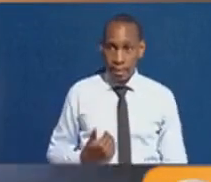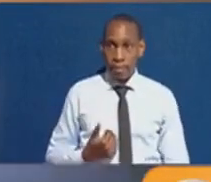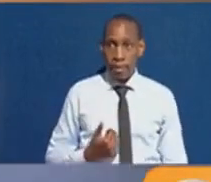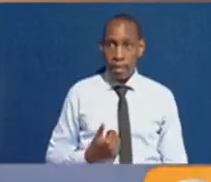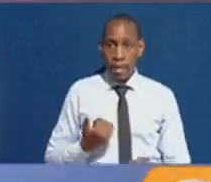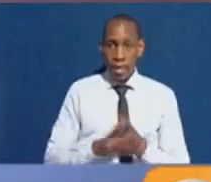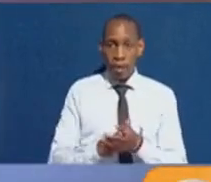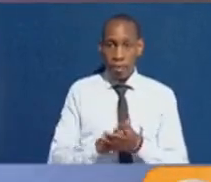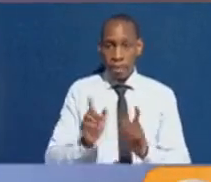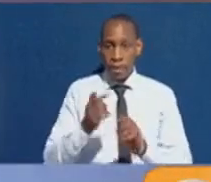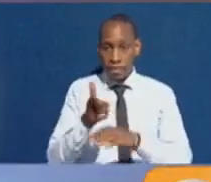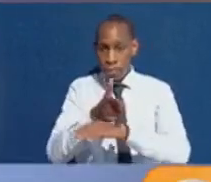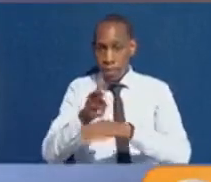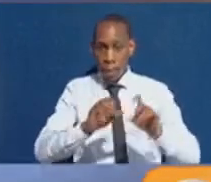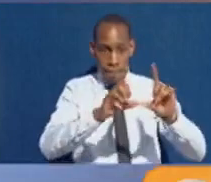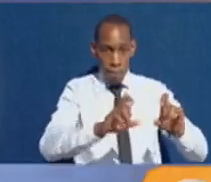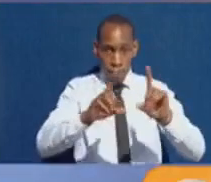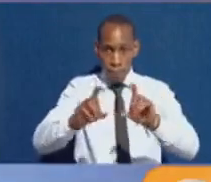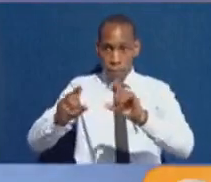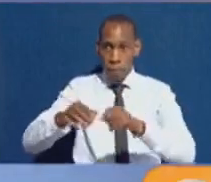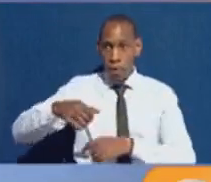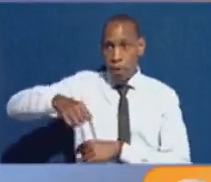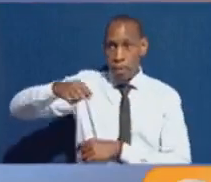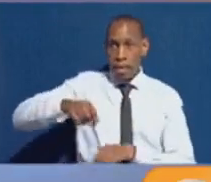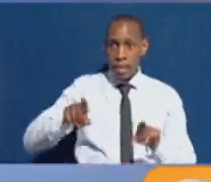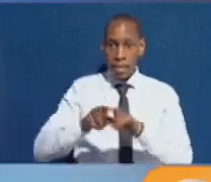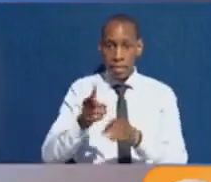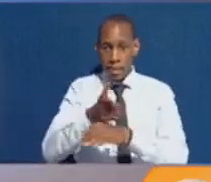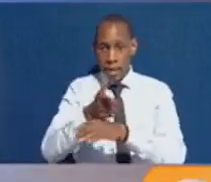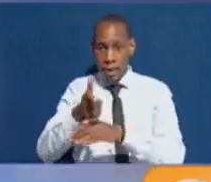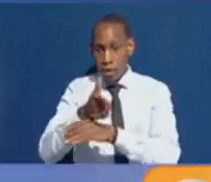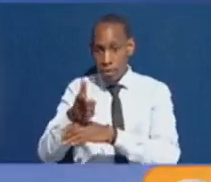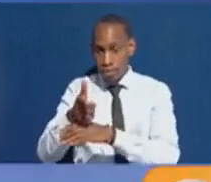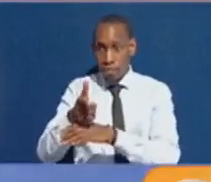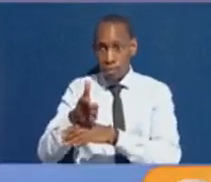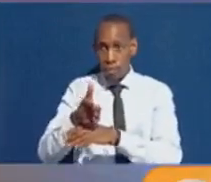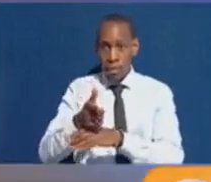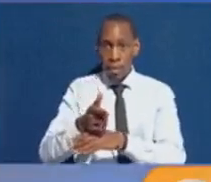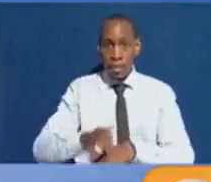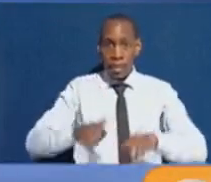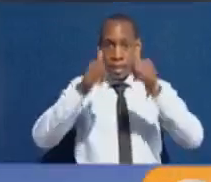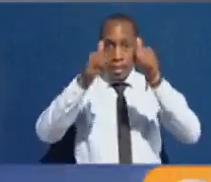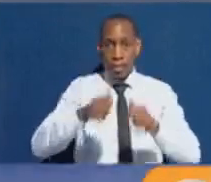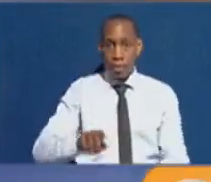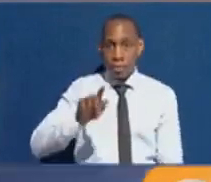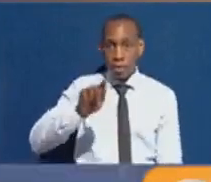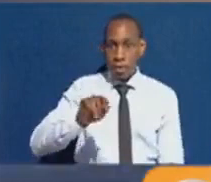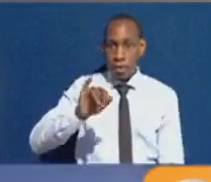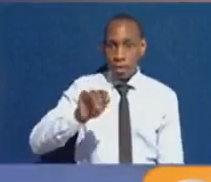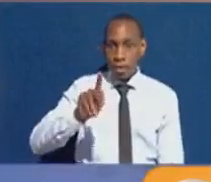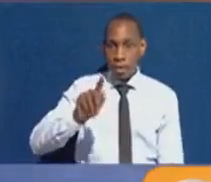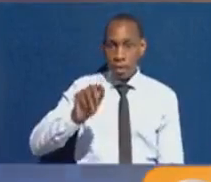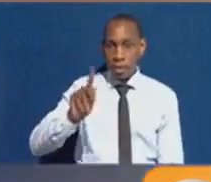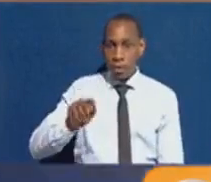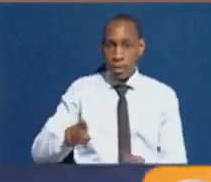I record, I take pictures of the bag, also record videos, post them on TikTok, and also post them on Reels on